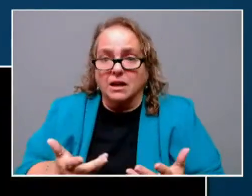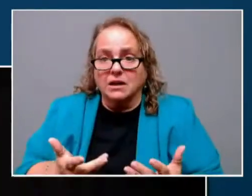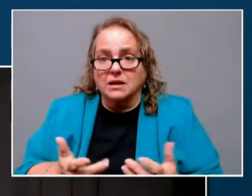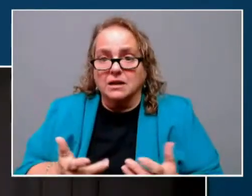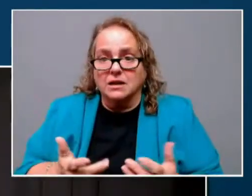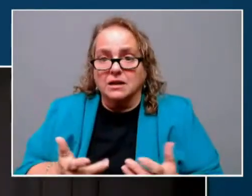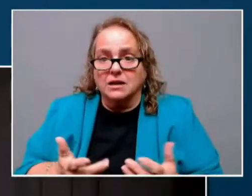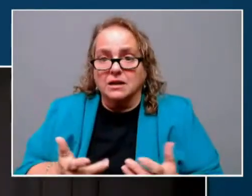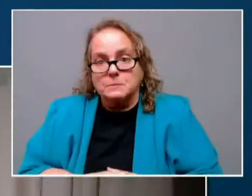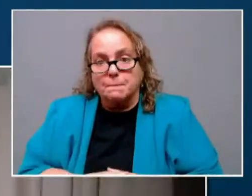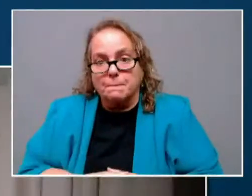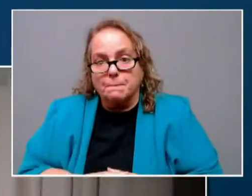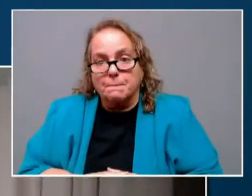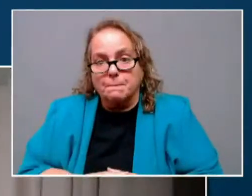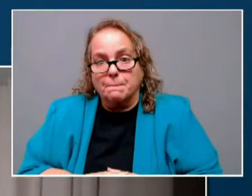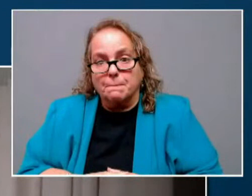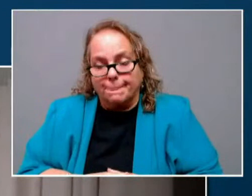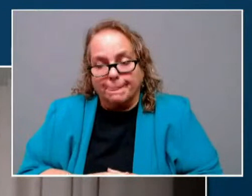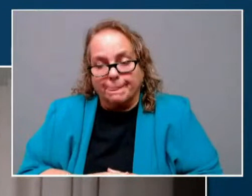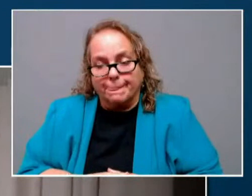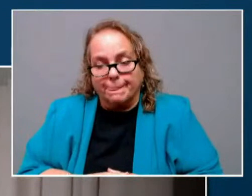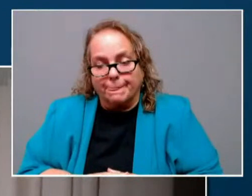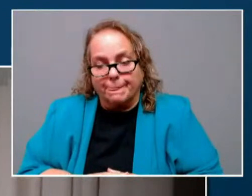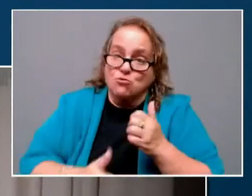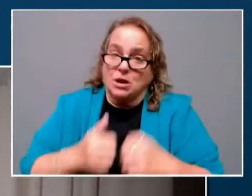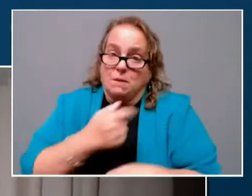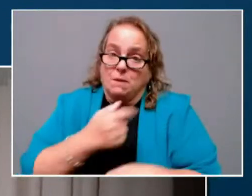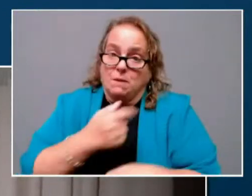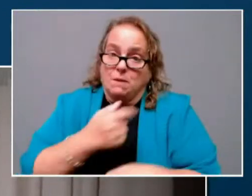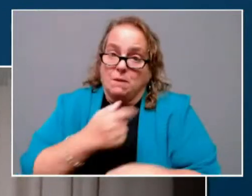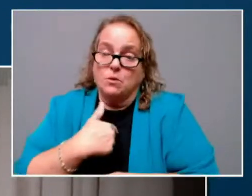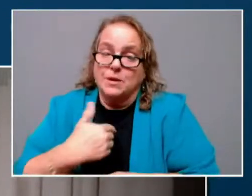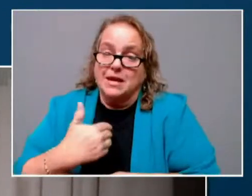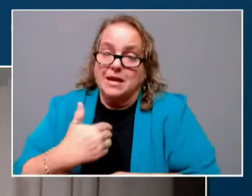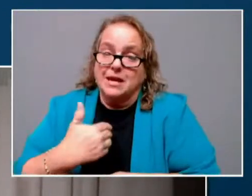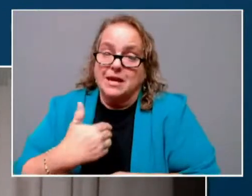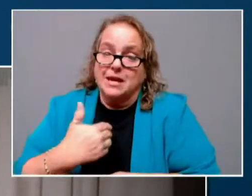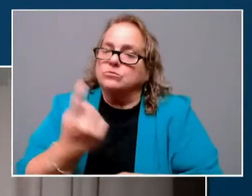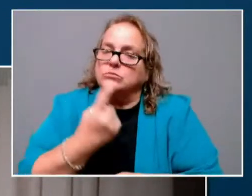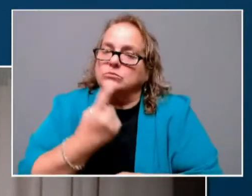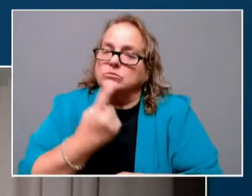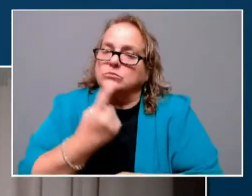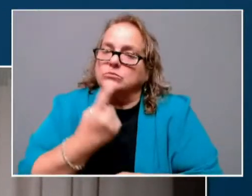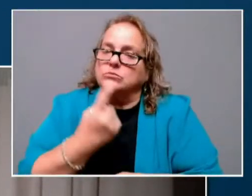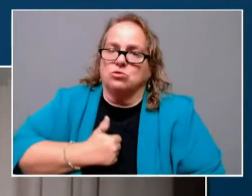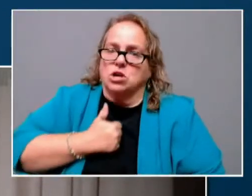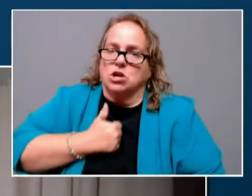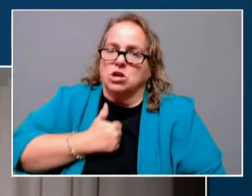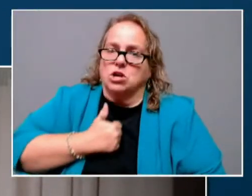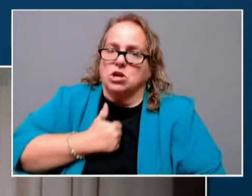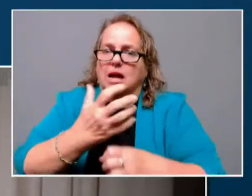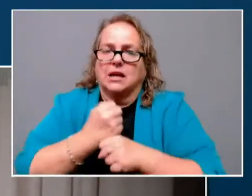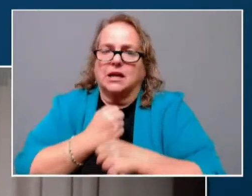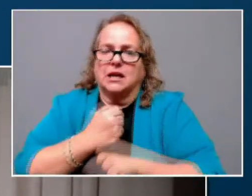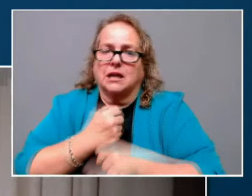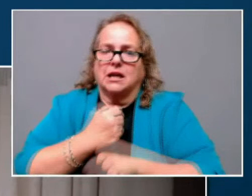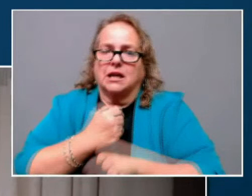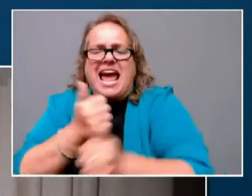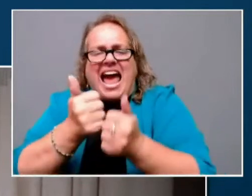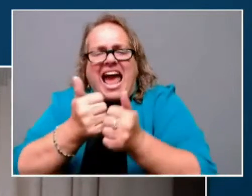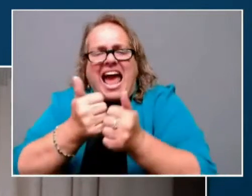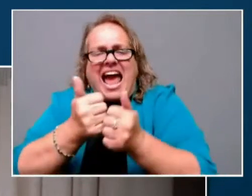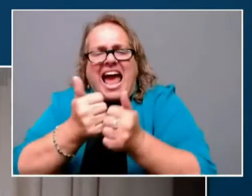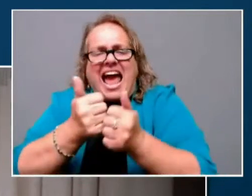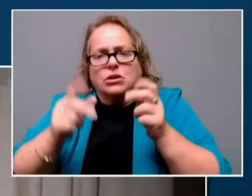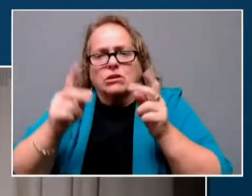Every patient that we have had says that they regret not getting their COVID vaccine. Every single patient says that. Every patient says that they wish